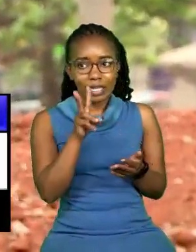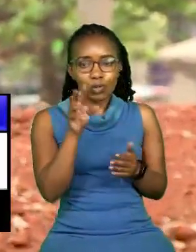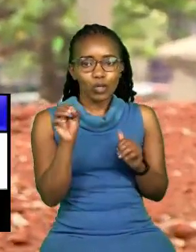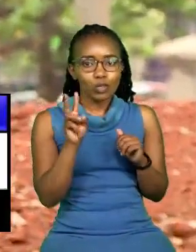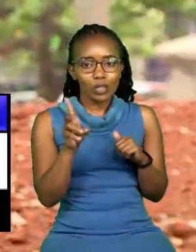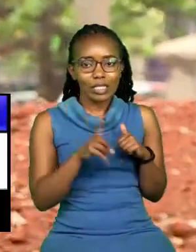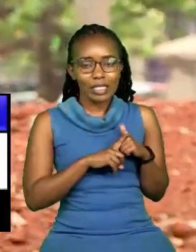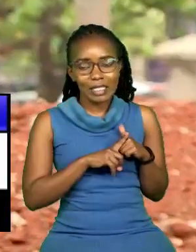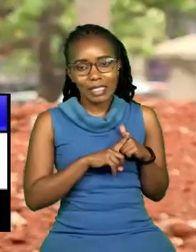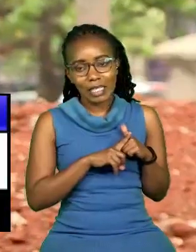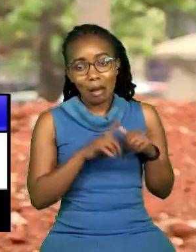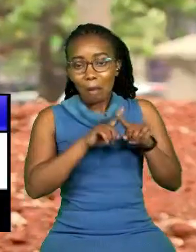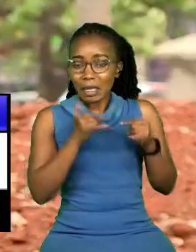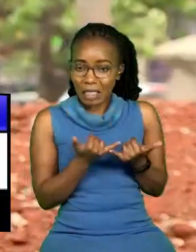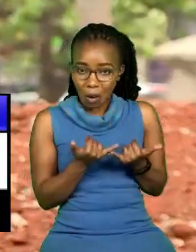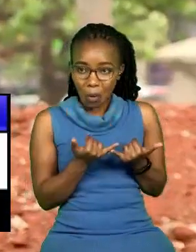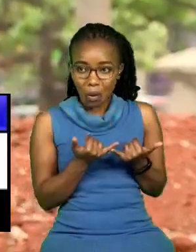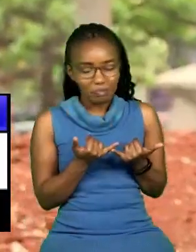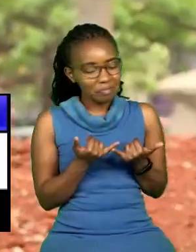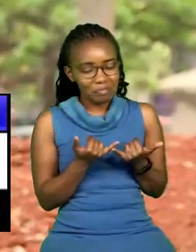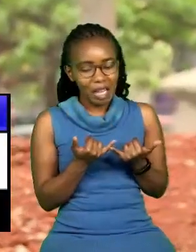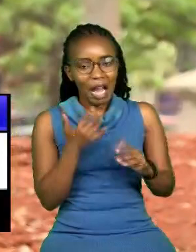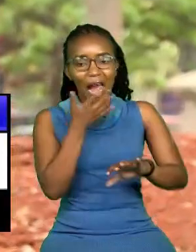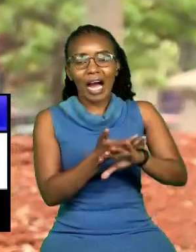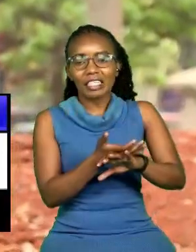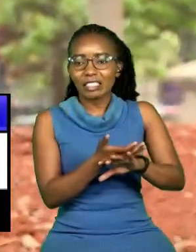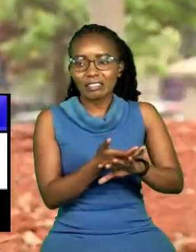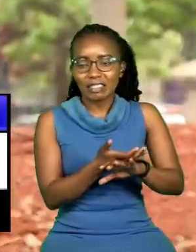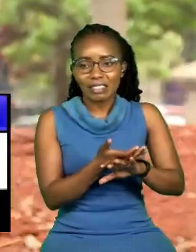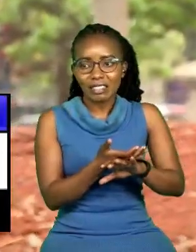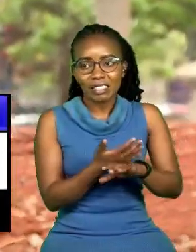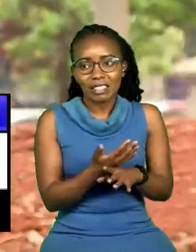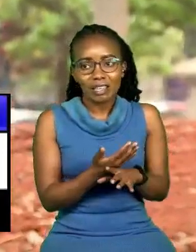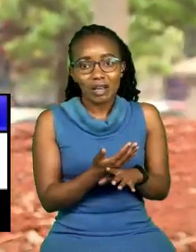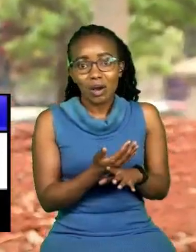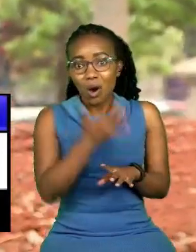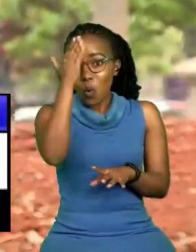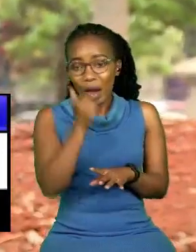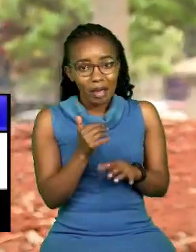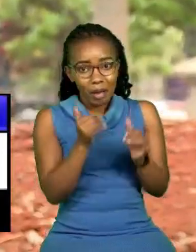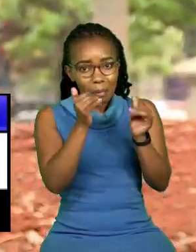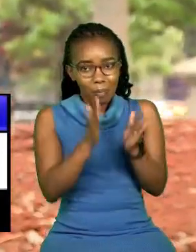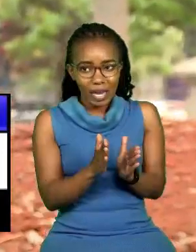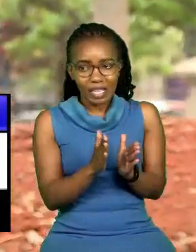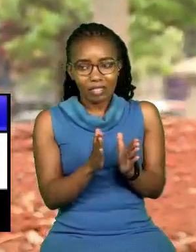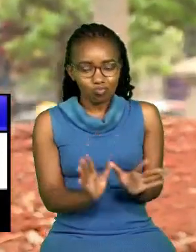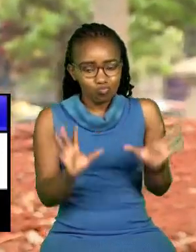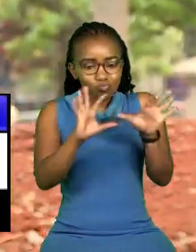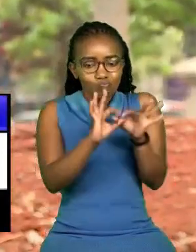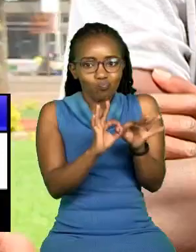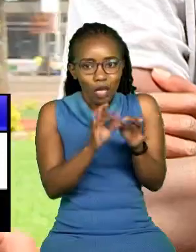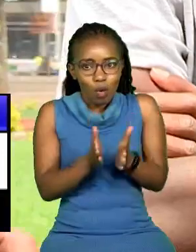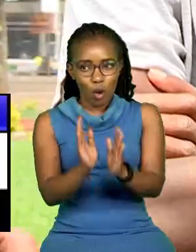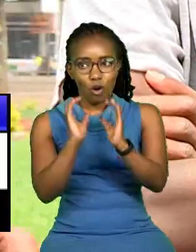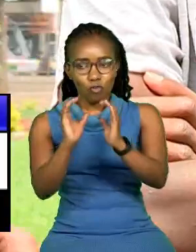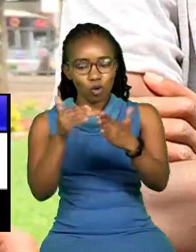2026. Lakini kwa sasa ni ngumu manake wachezaji hawajaingiliana na mifumo yake.